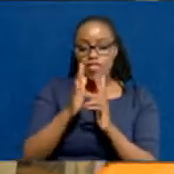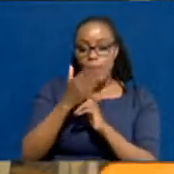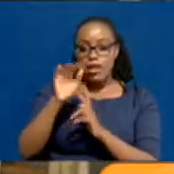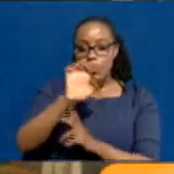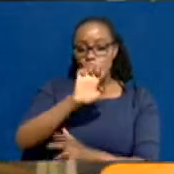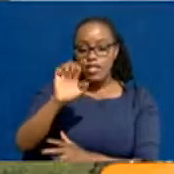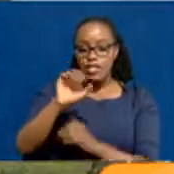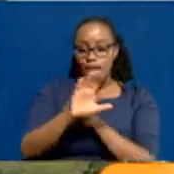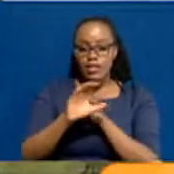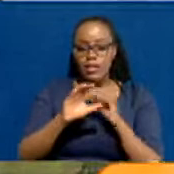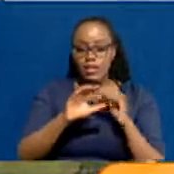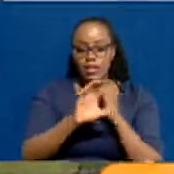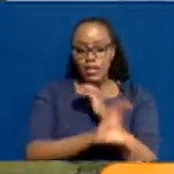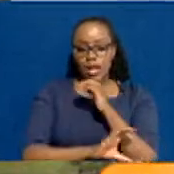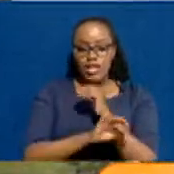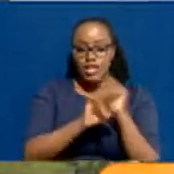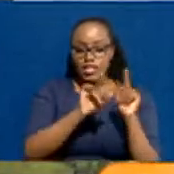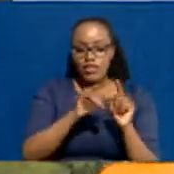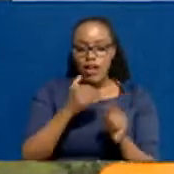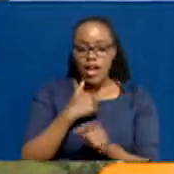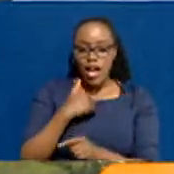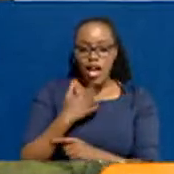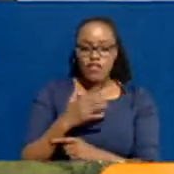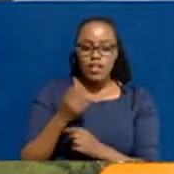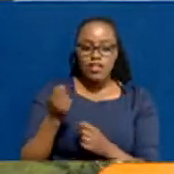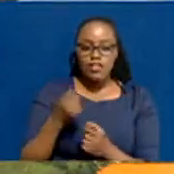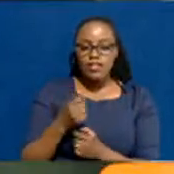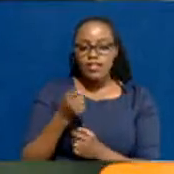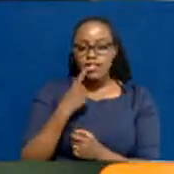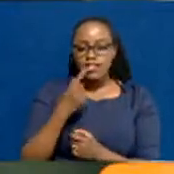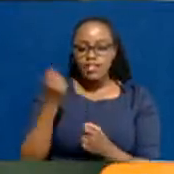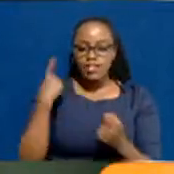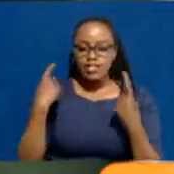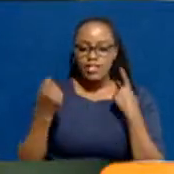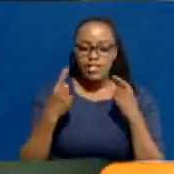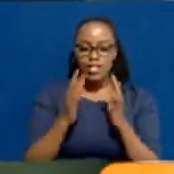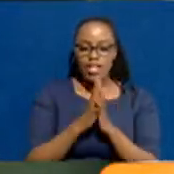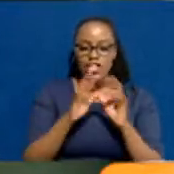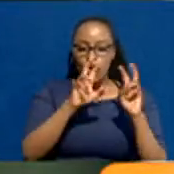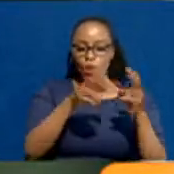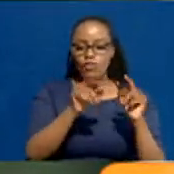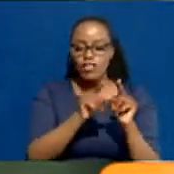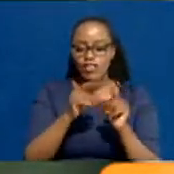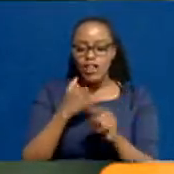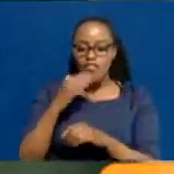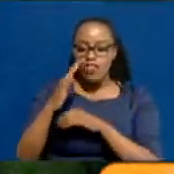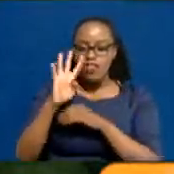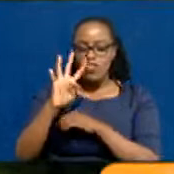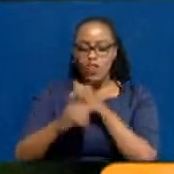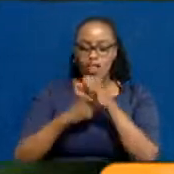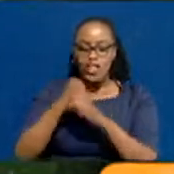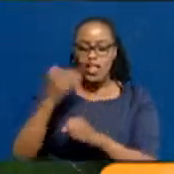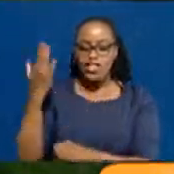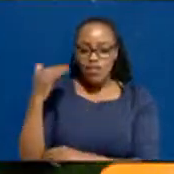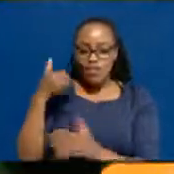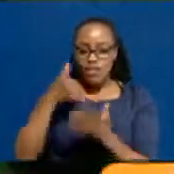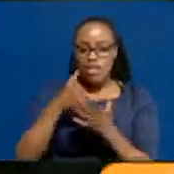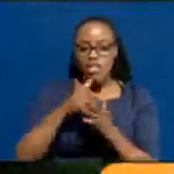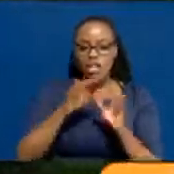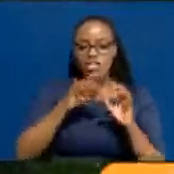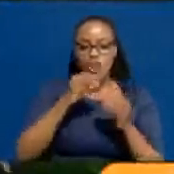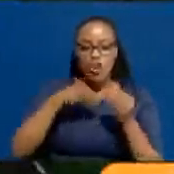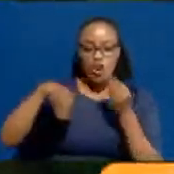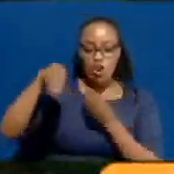countries. The firm, which is largely known for tea and coffee, diversified its product base 4 years ago to include avocados